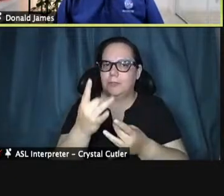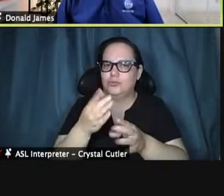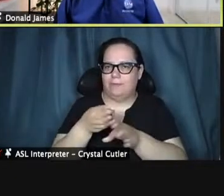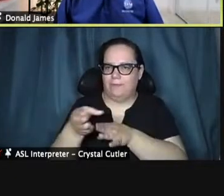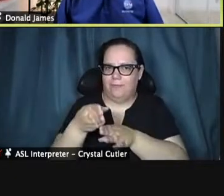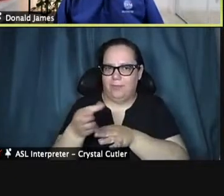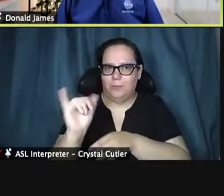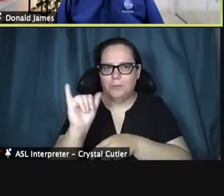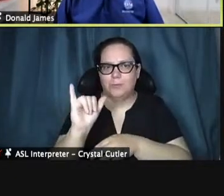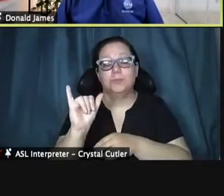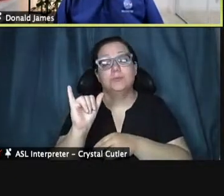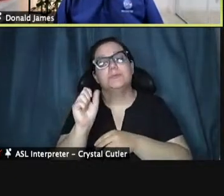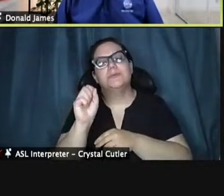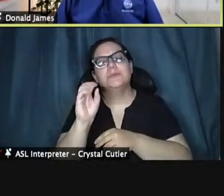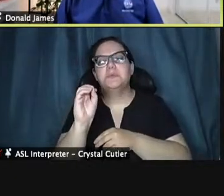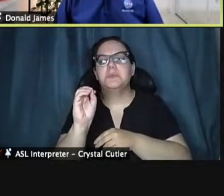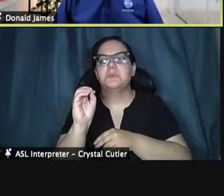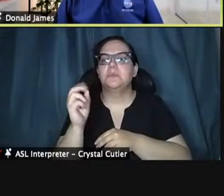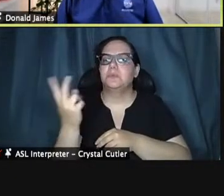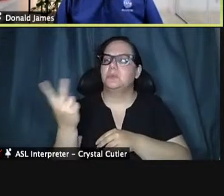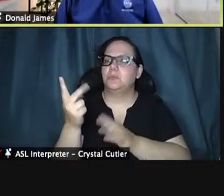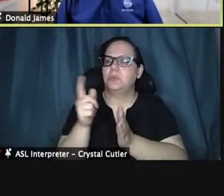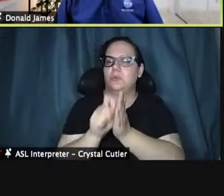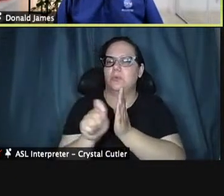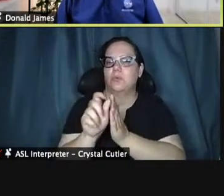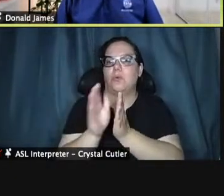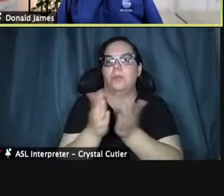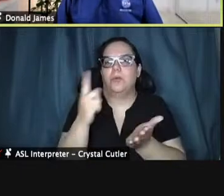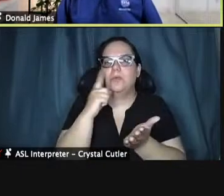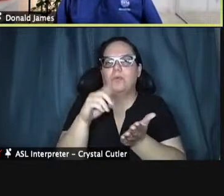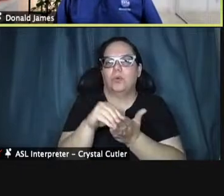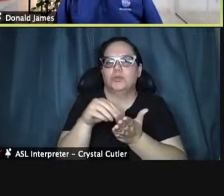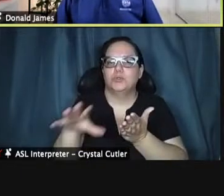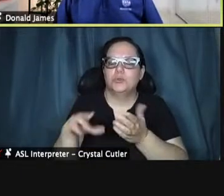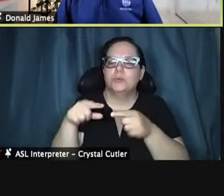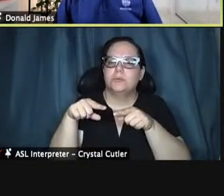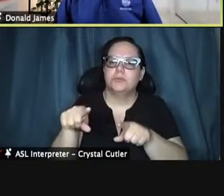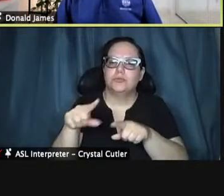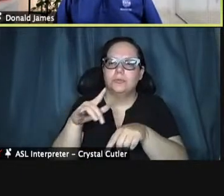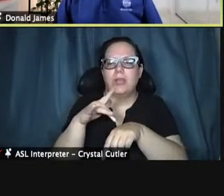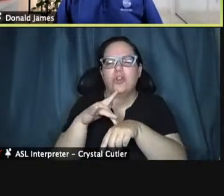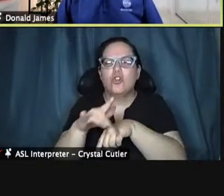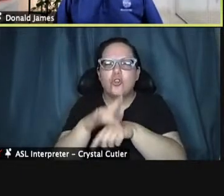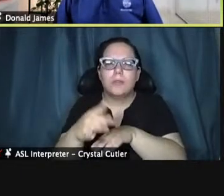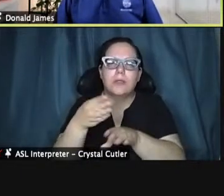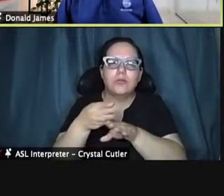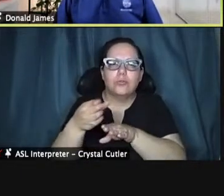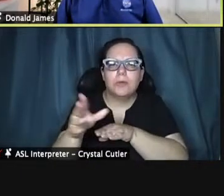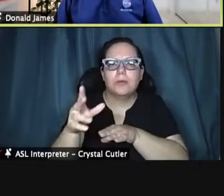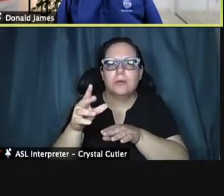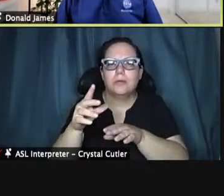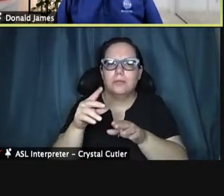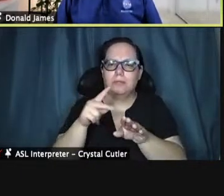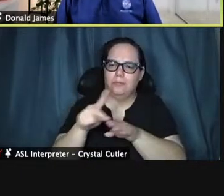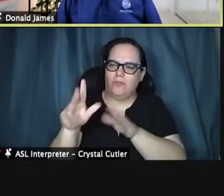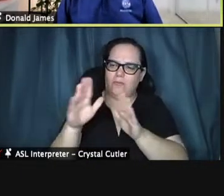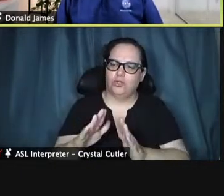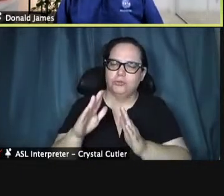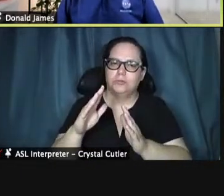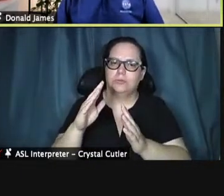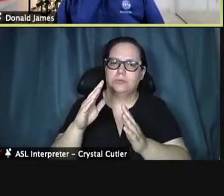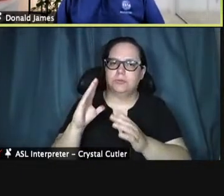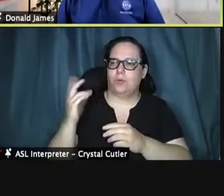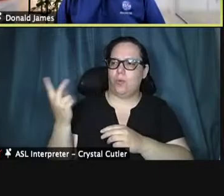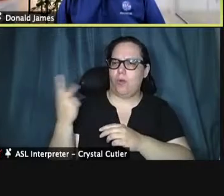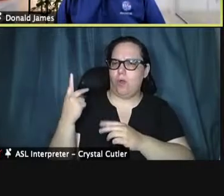so we wrote this book for students and early career professionals to share our thoughts on what we thought it takes to have